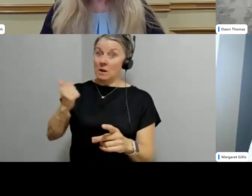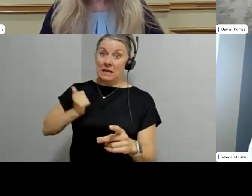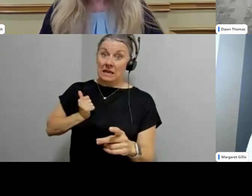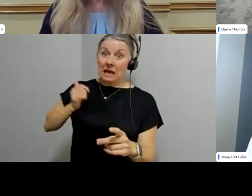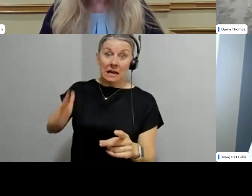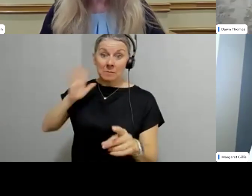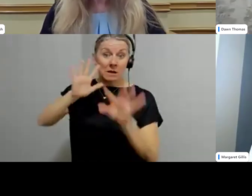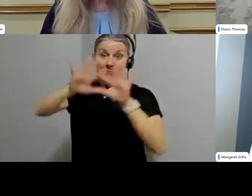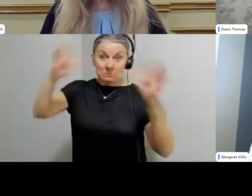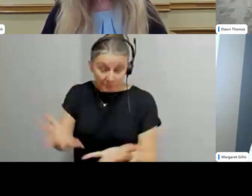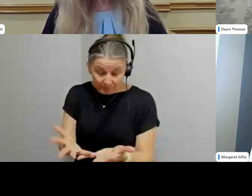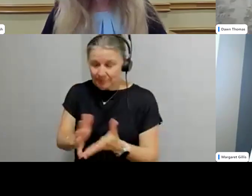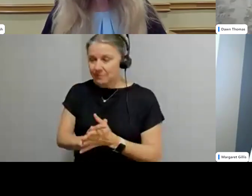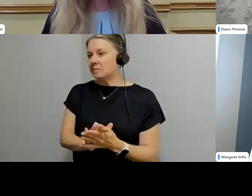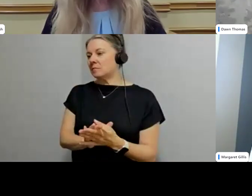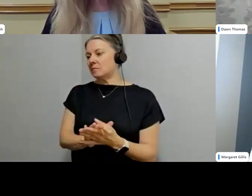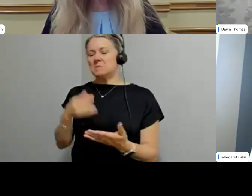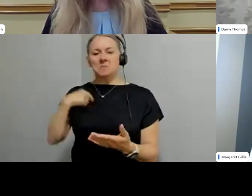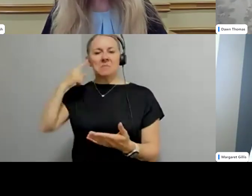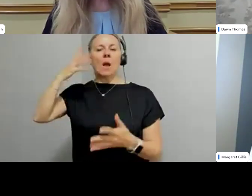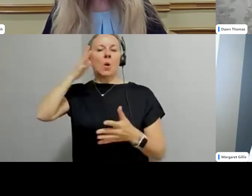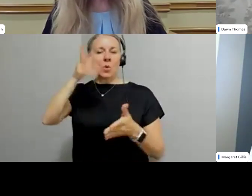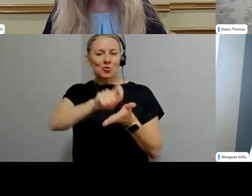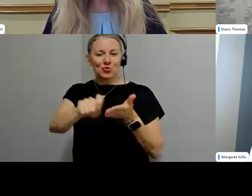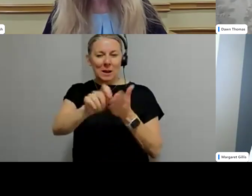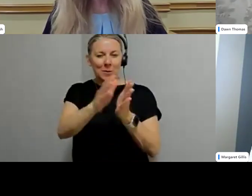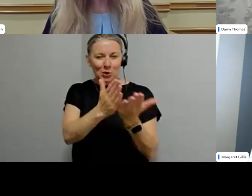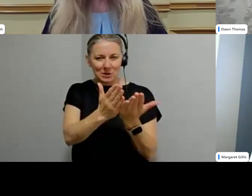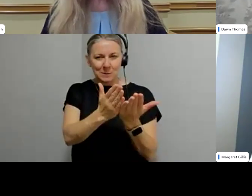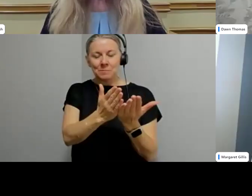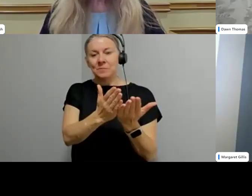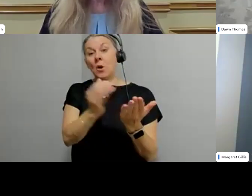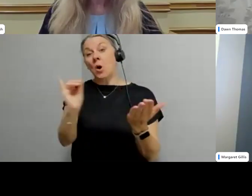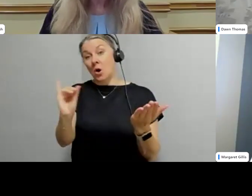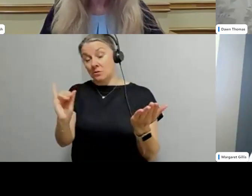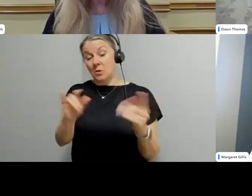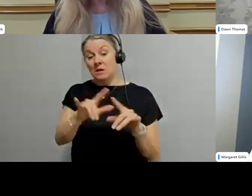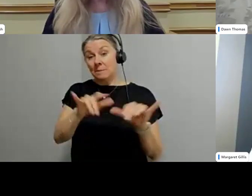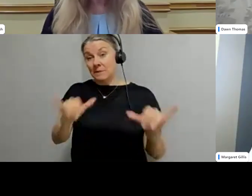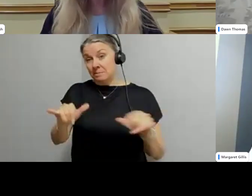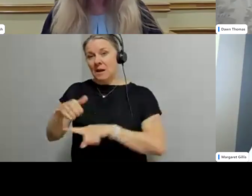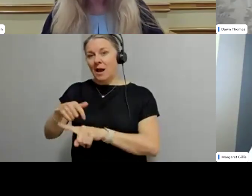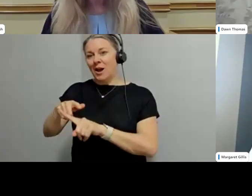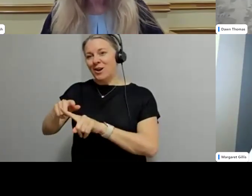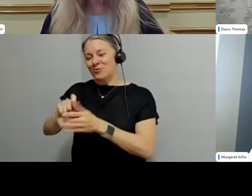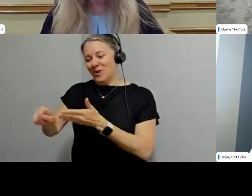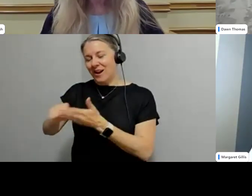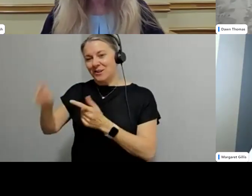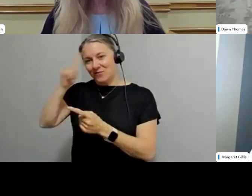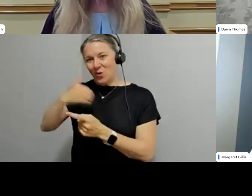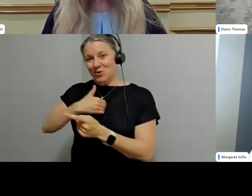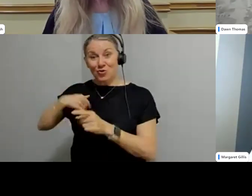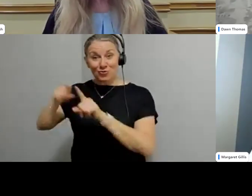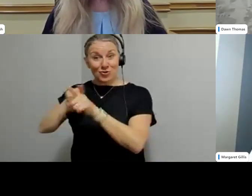it. But I, at the same time, started writing stories for the Toronto Star on that issue. And what was incredibly compelling to